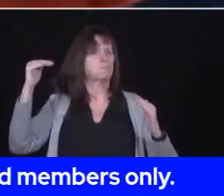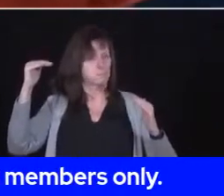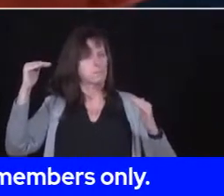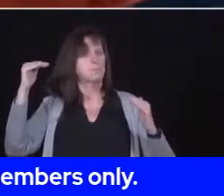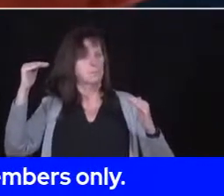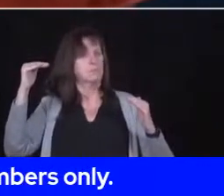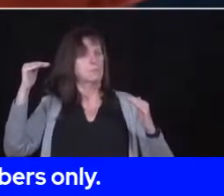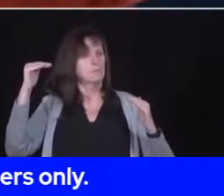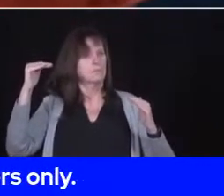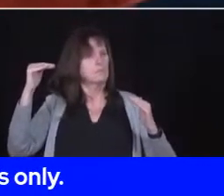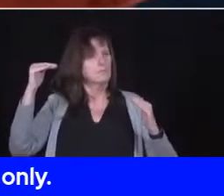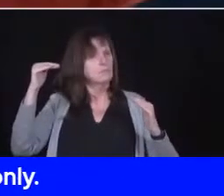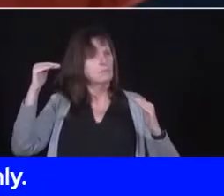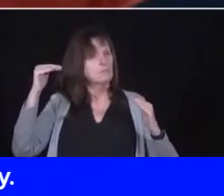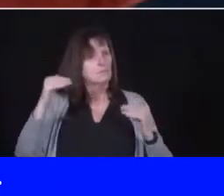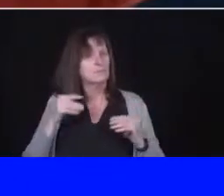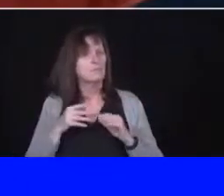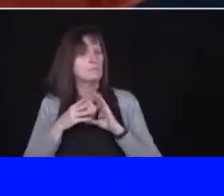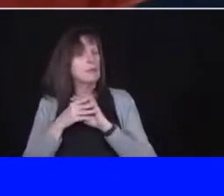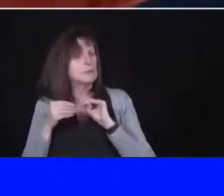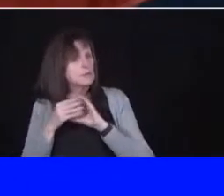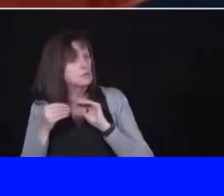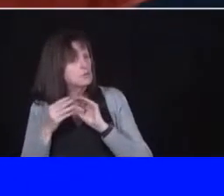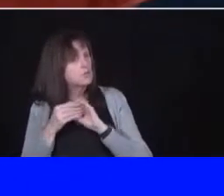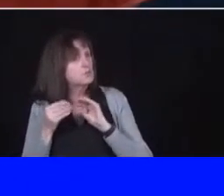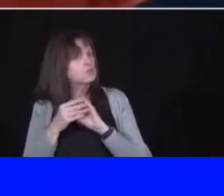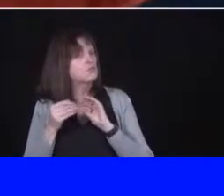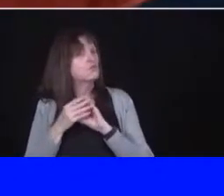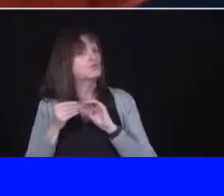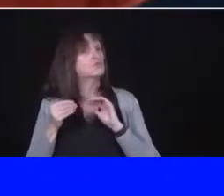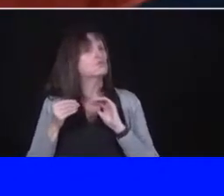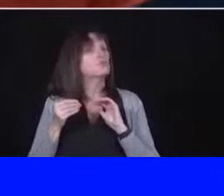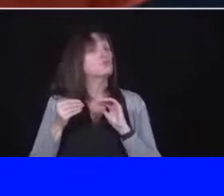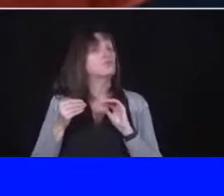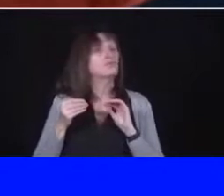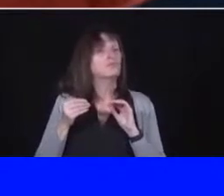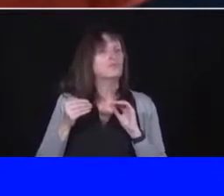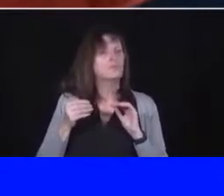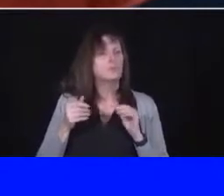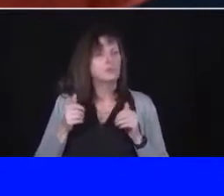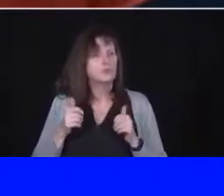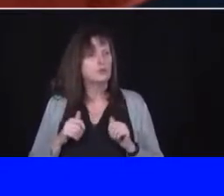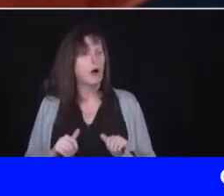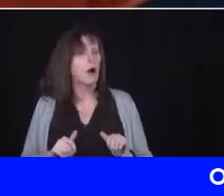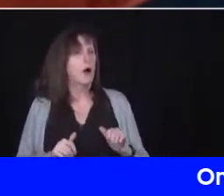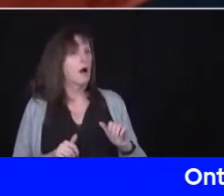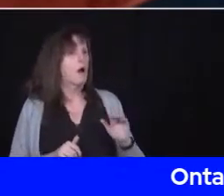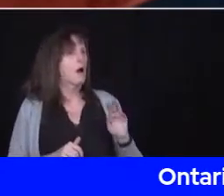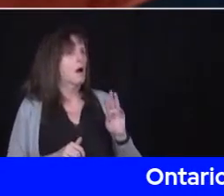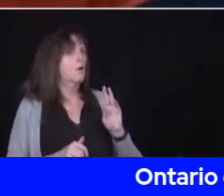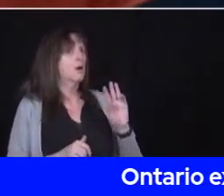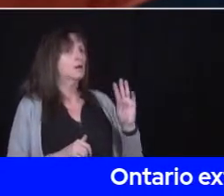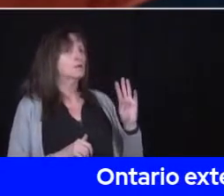stop the variants, some of these other variants from getting in from Western Canada. And I'm wondering, do